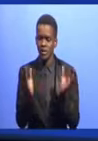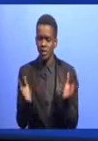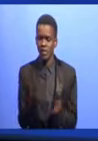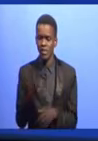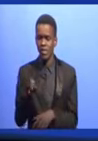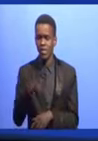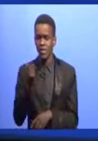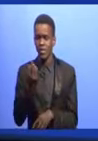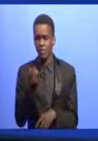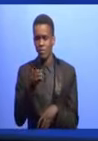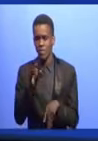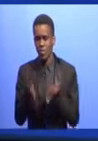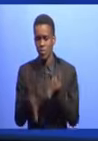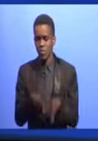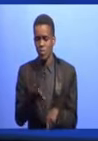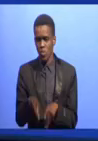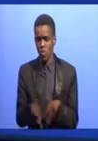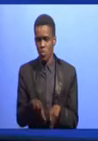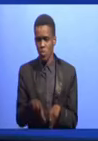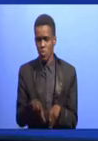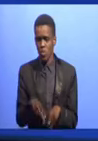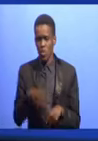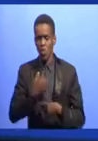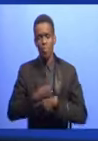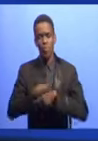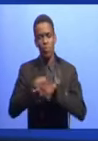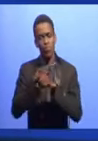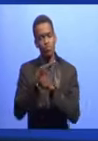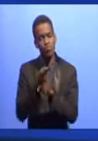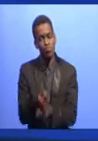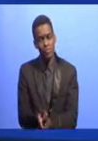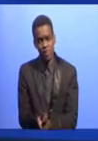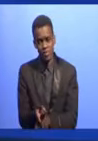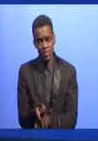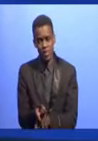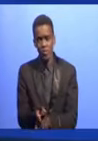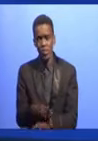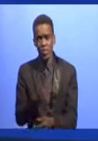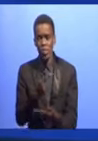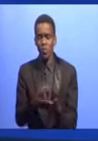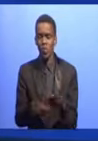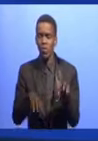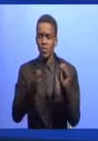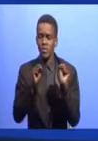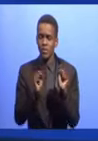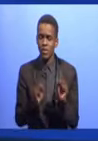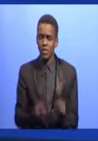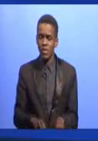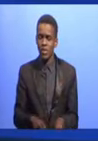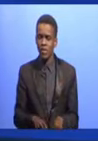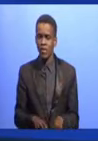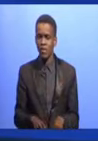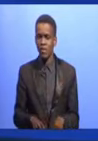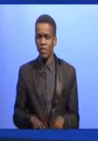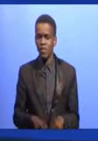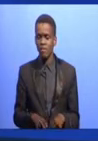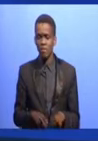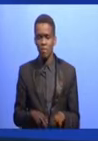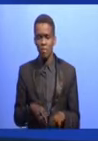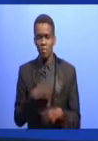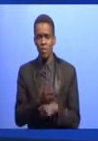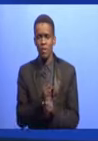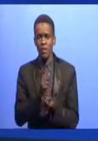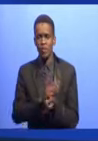whatever selling or sitting, Modishopon, Kana, Basi produce, Ka Neto Irling. I mean, if government can give the grants to students.